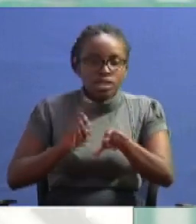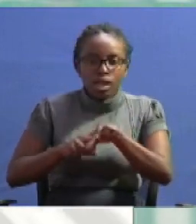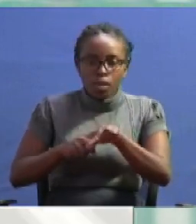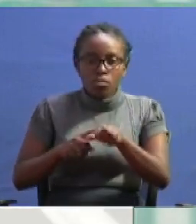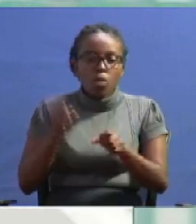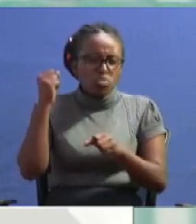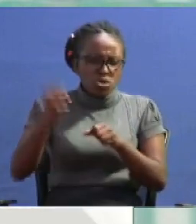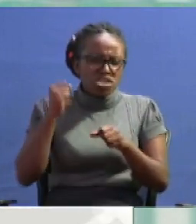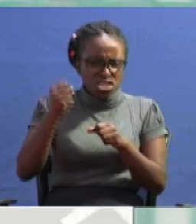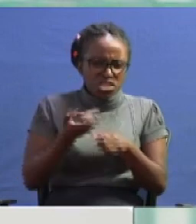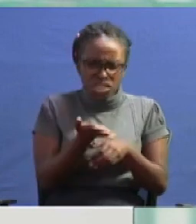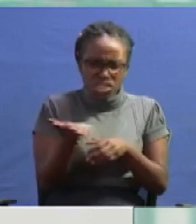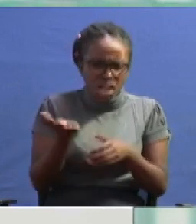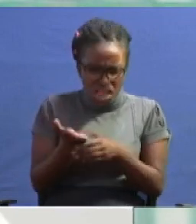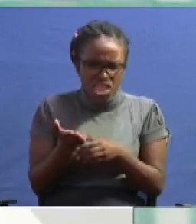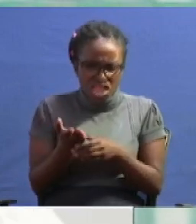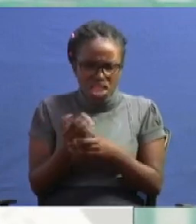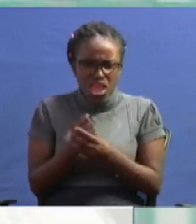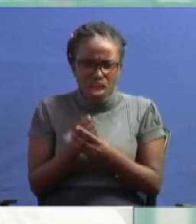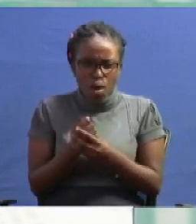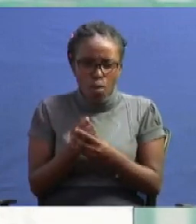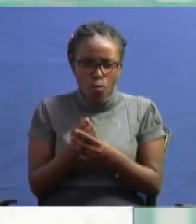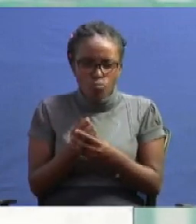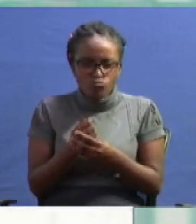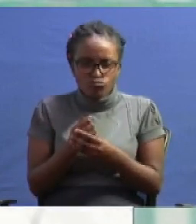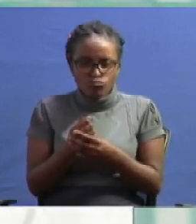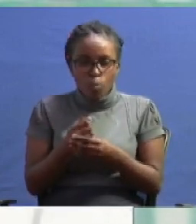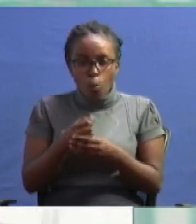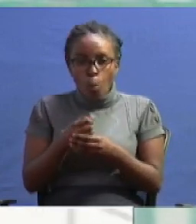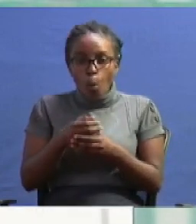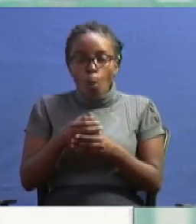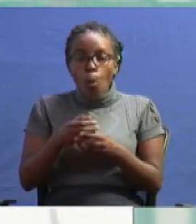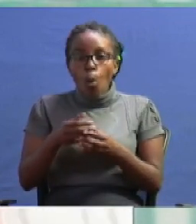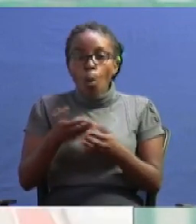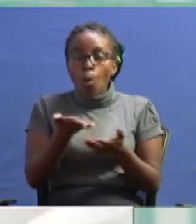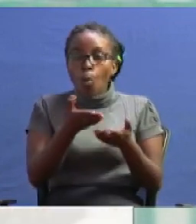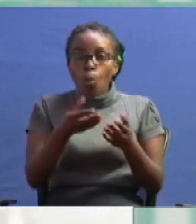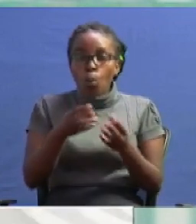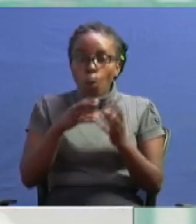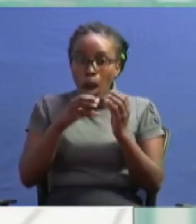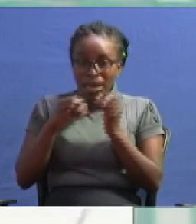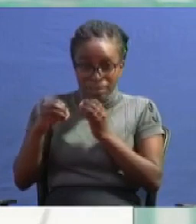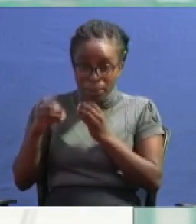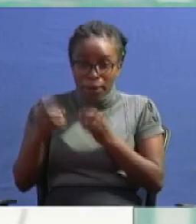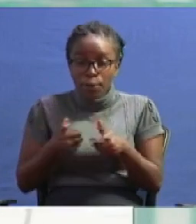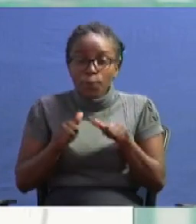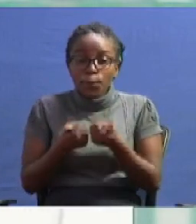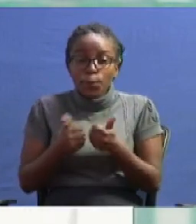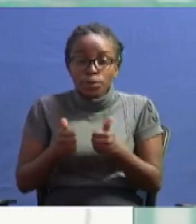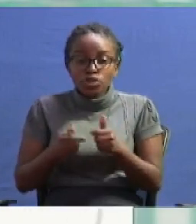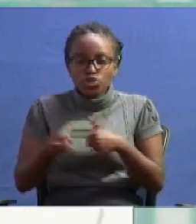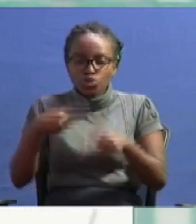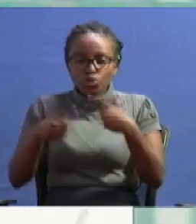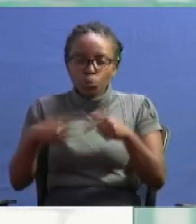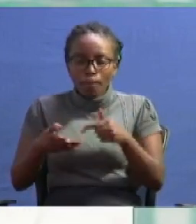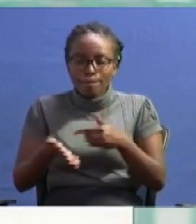who are deemed or labeled as watermelons, they are not taken too seriously because they are known to go back on their words. And but I